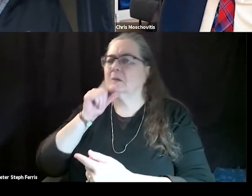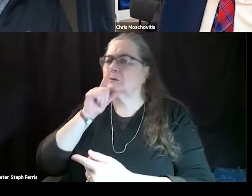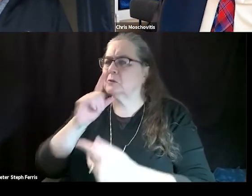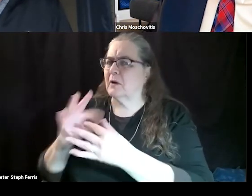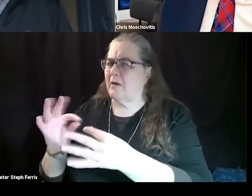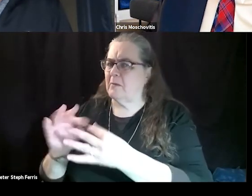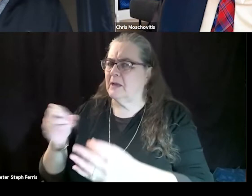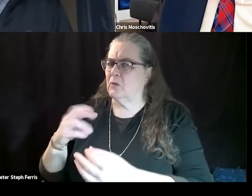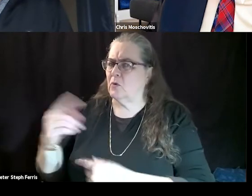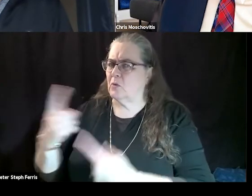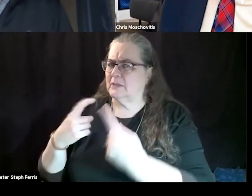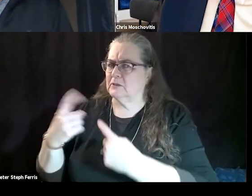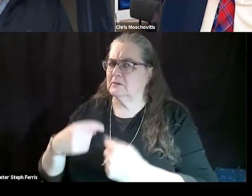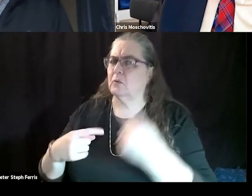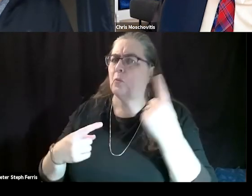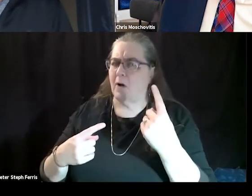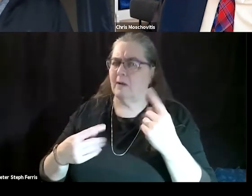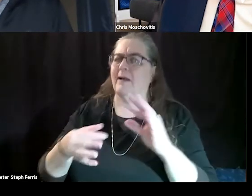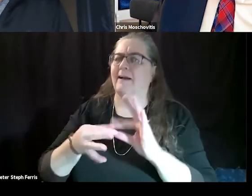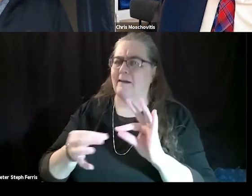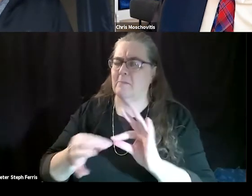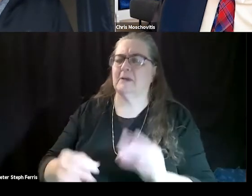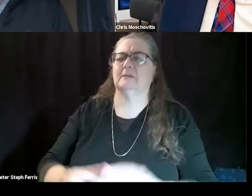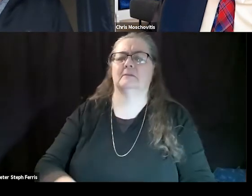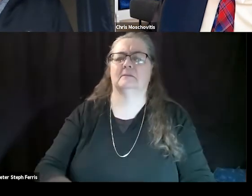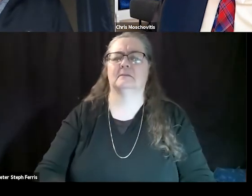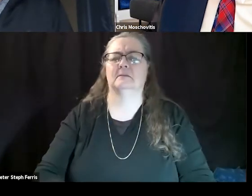here. One's a comment.